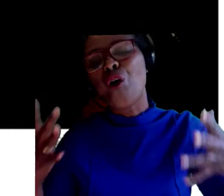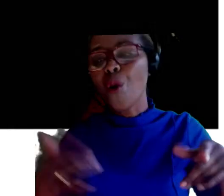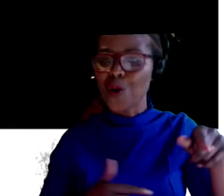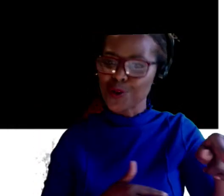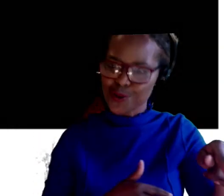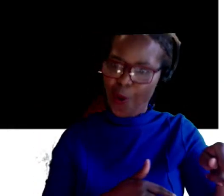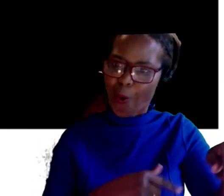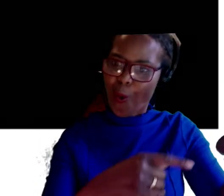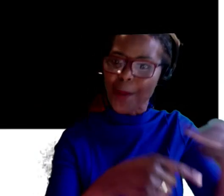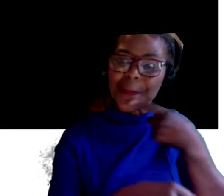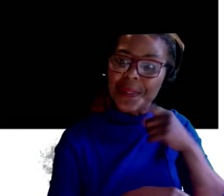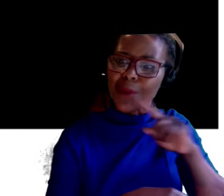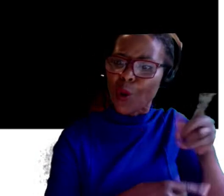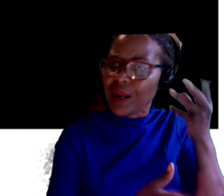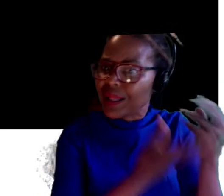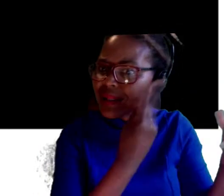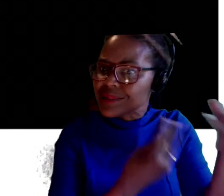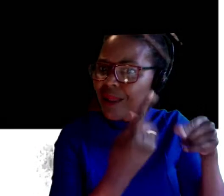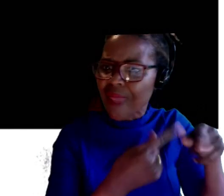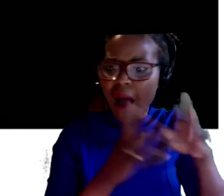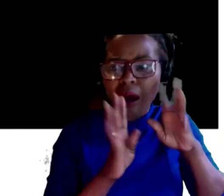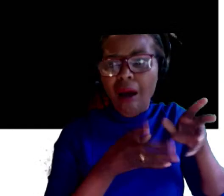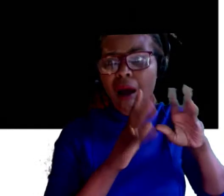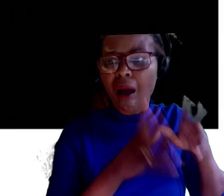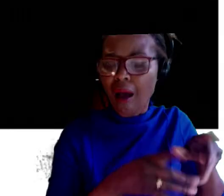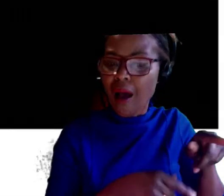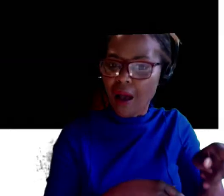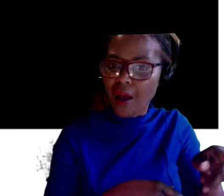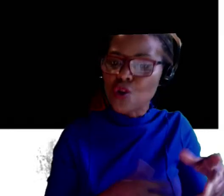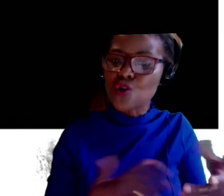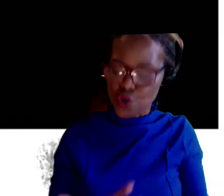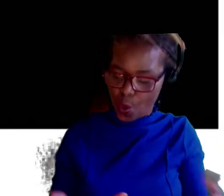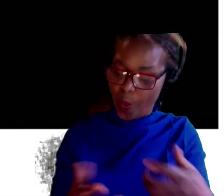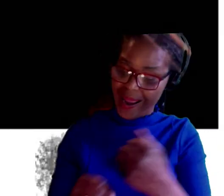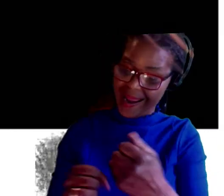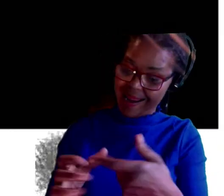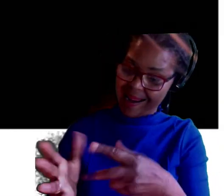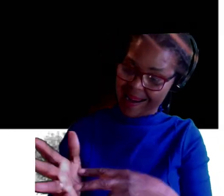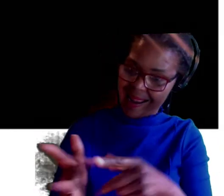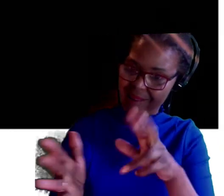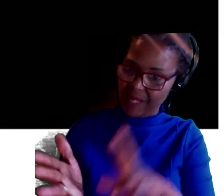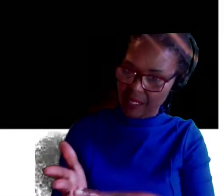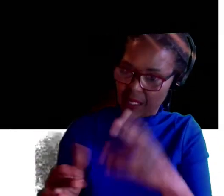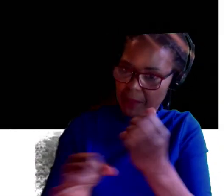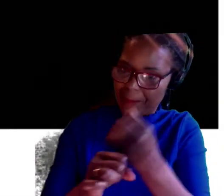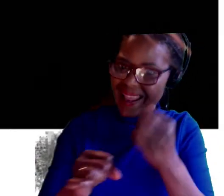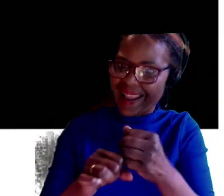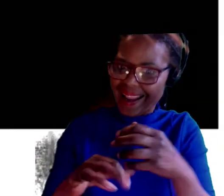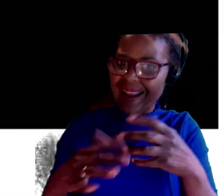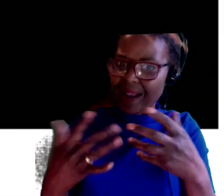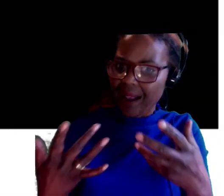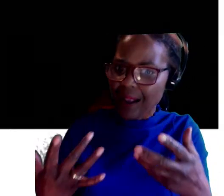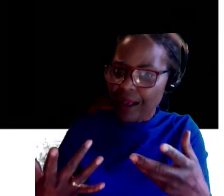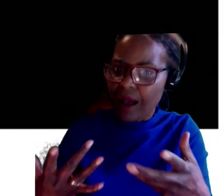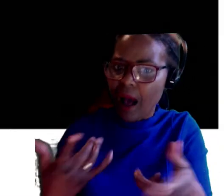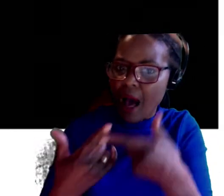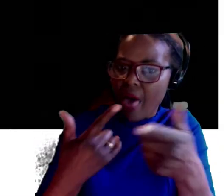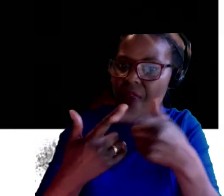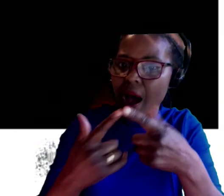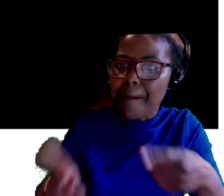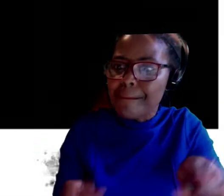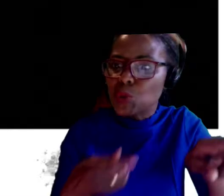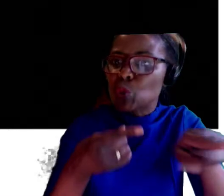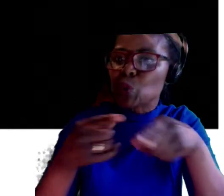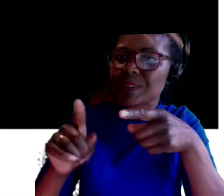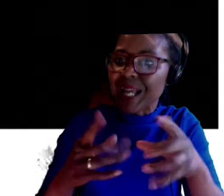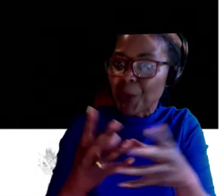Gavin Bryars creates a piece of chamber music to this loop, where instruments gradually join in, accumulating, keeping time with the